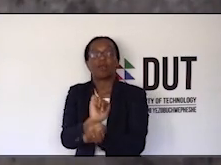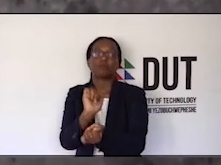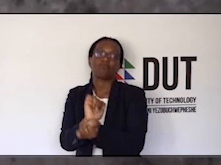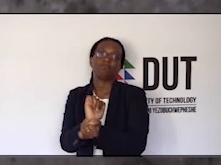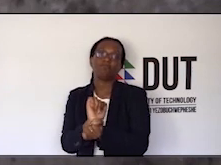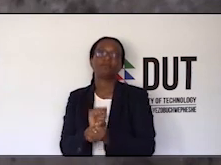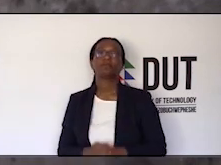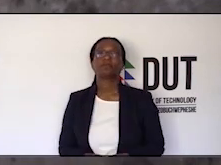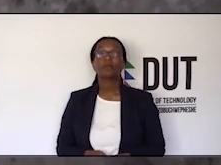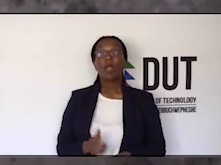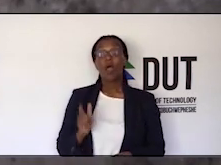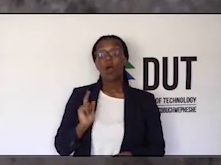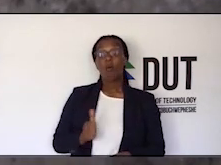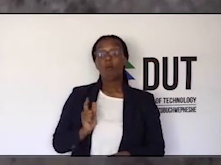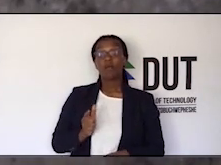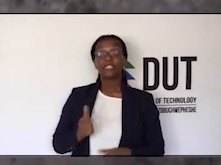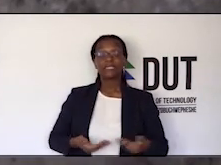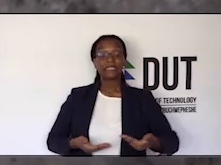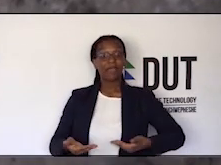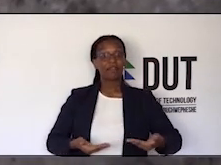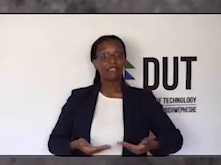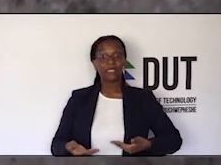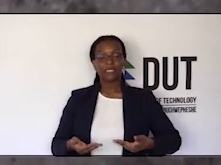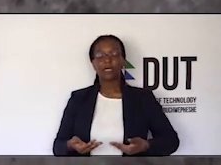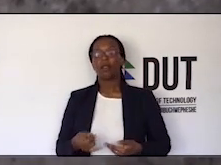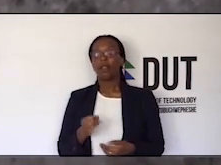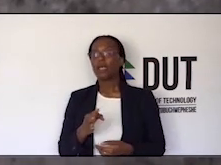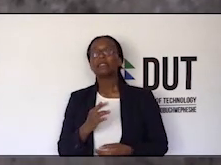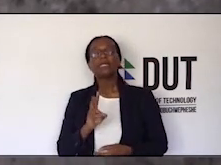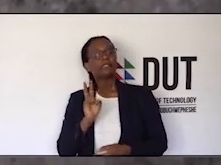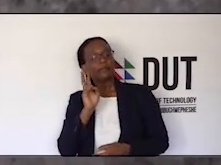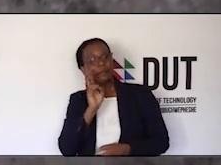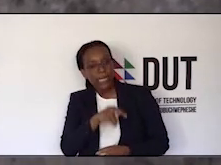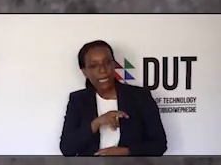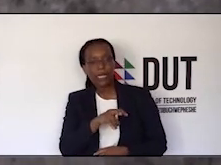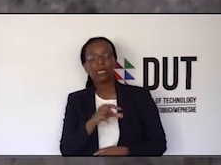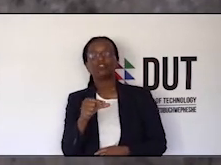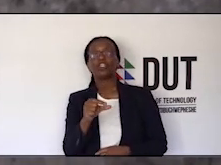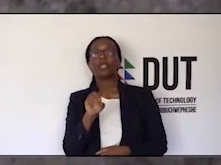Protection Services view gender-based violence in a serious light.